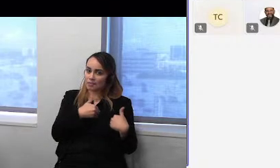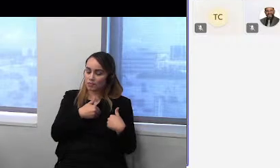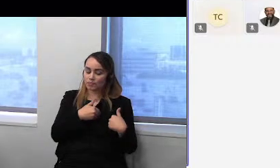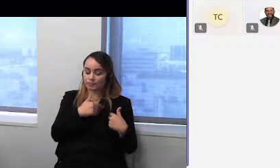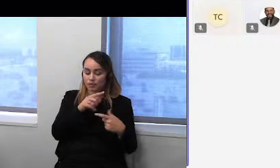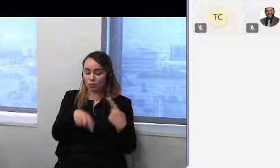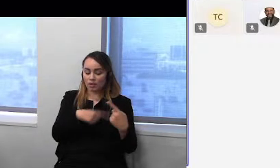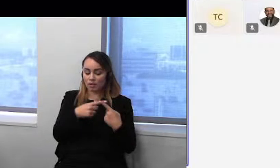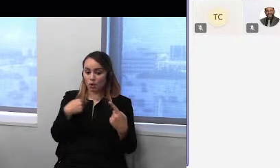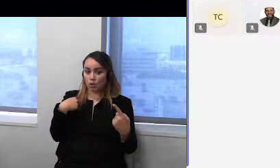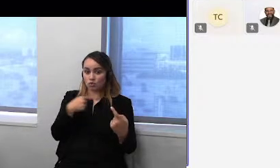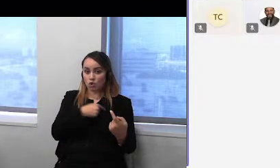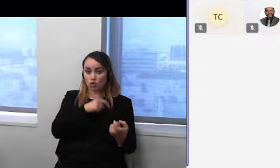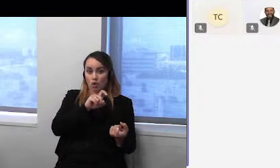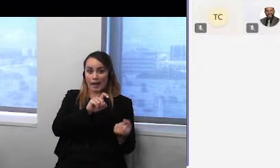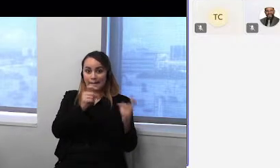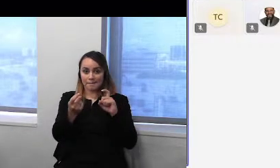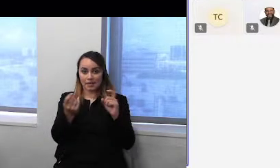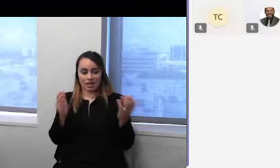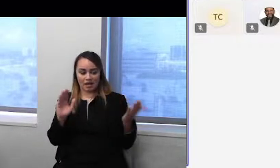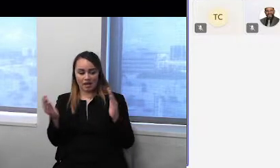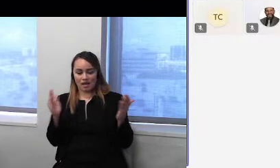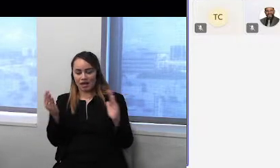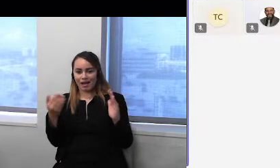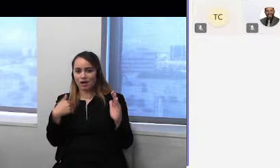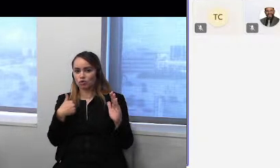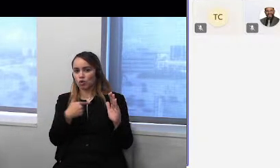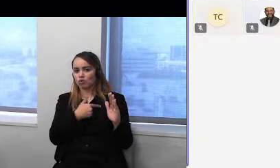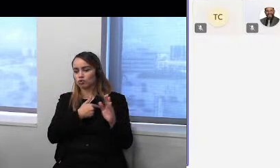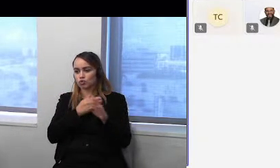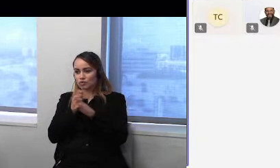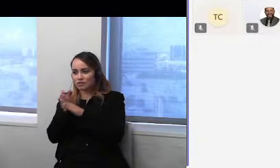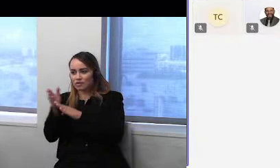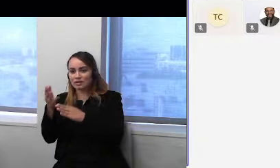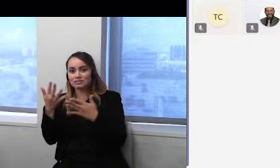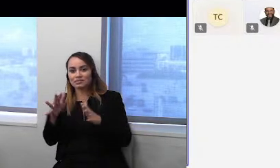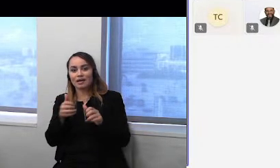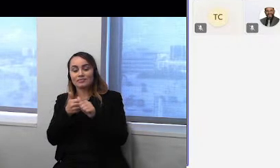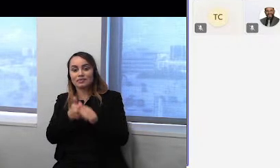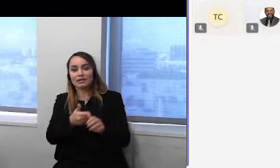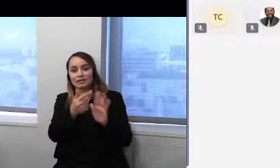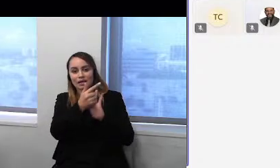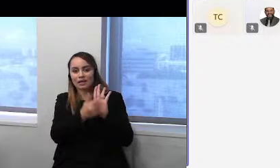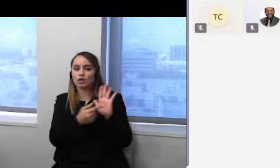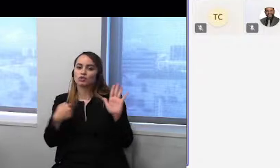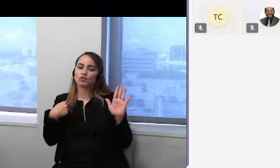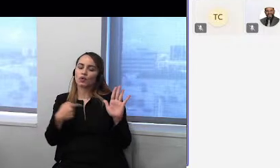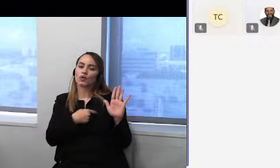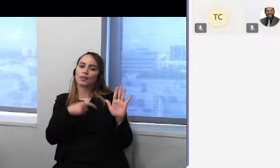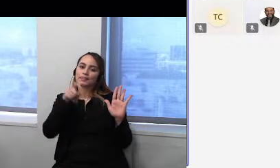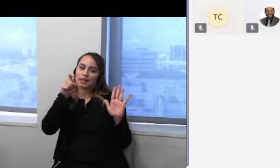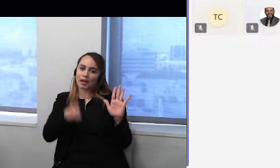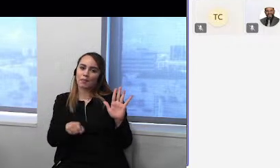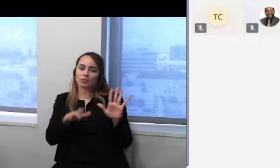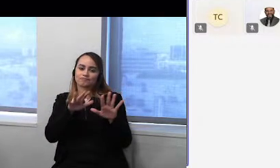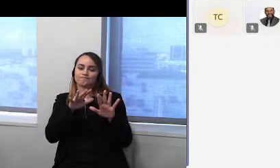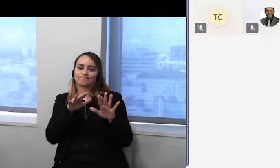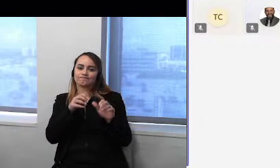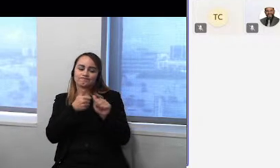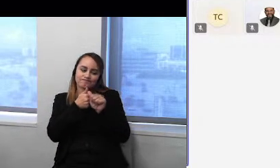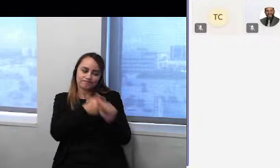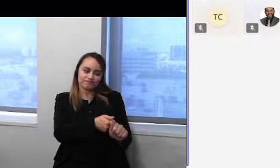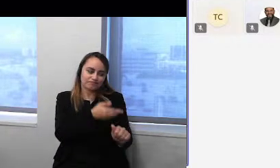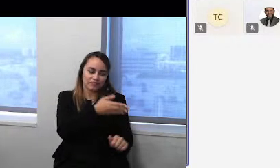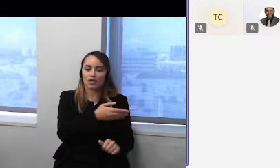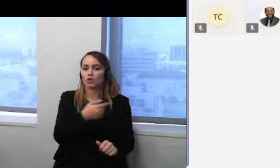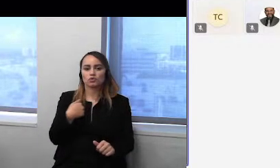that has been established by law. We have to adapt to it. We should not be moving in a direction of something that is actually not approved to be done.